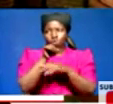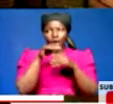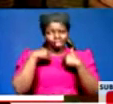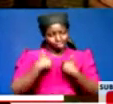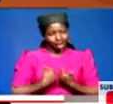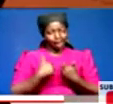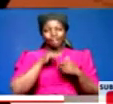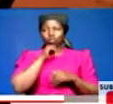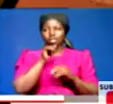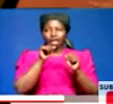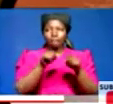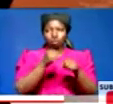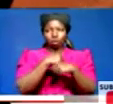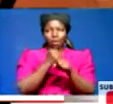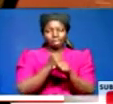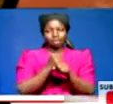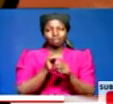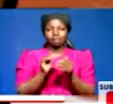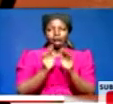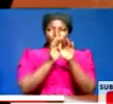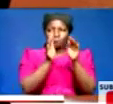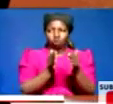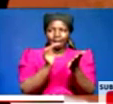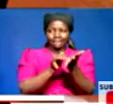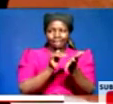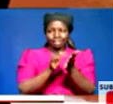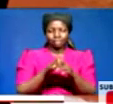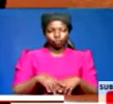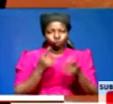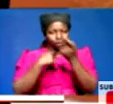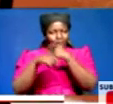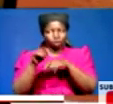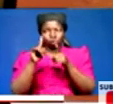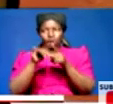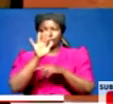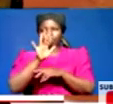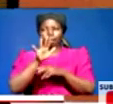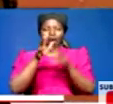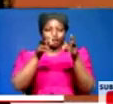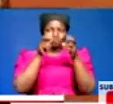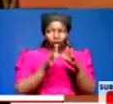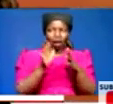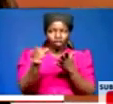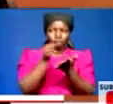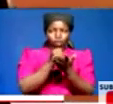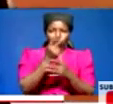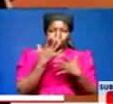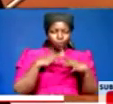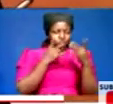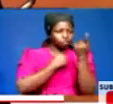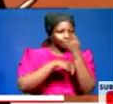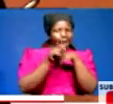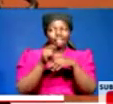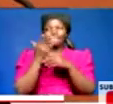able to make pots anymore? To market her products to a wider audience, Nyambura has employed 2 employees to sell the finished